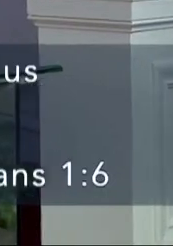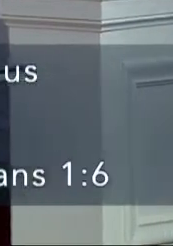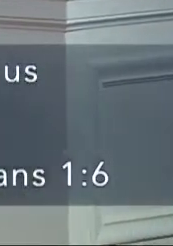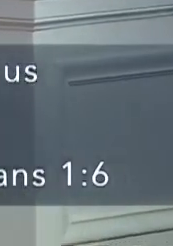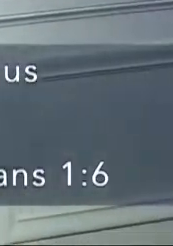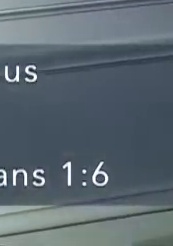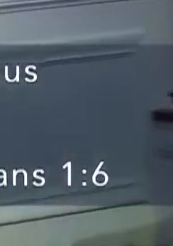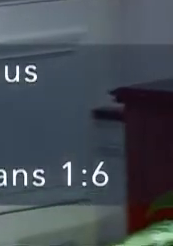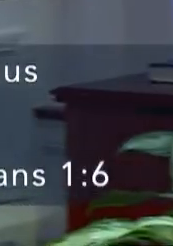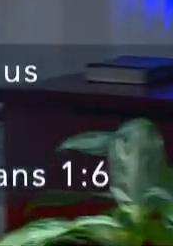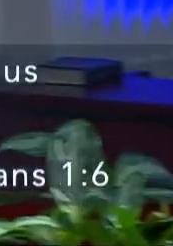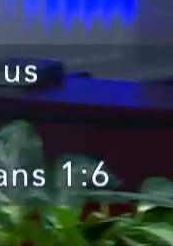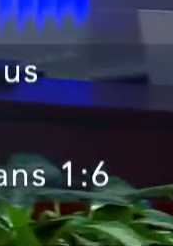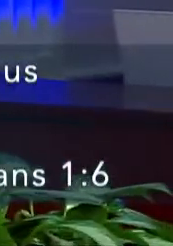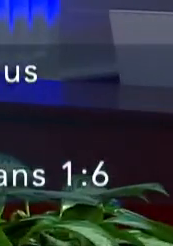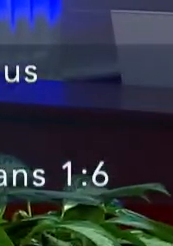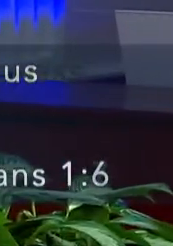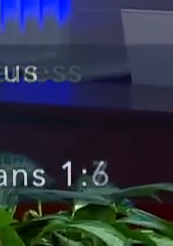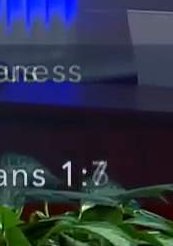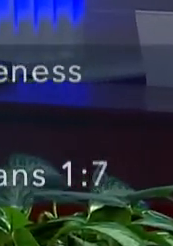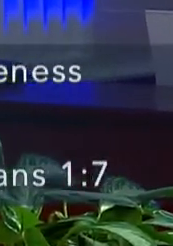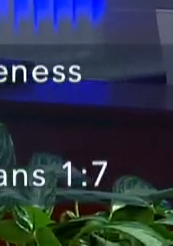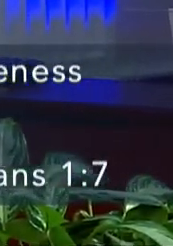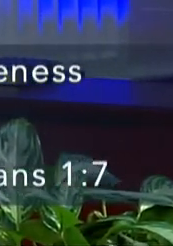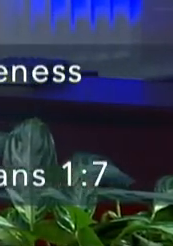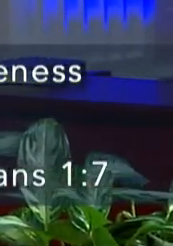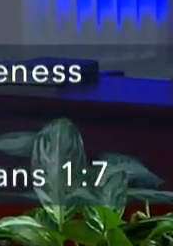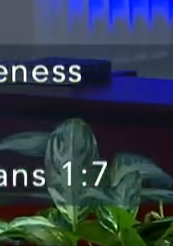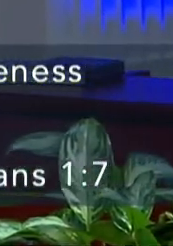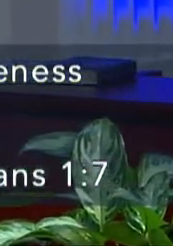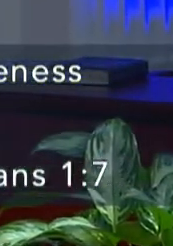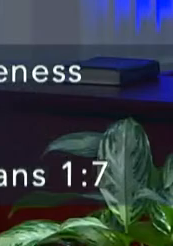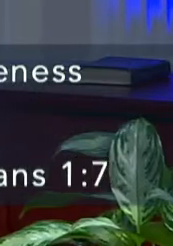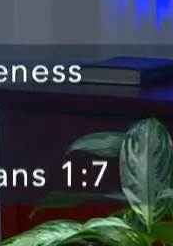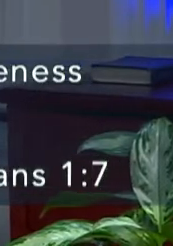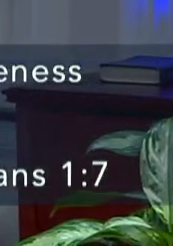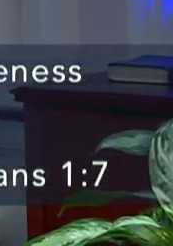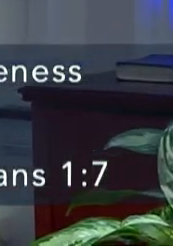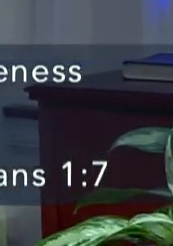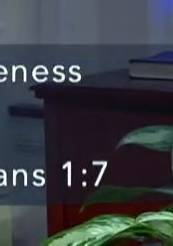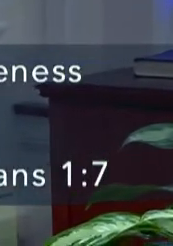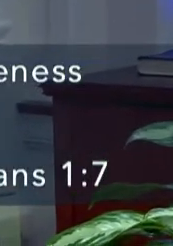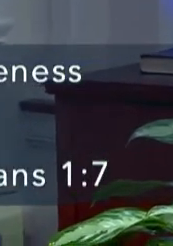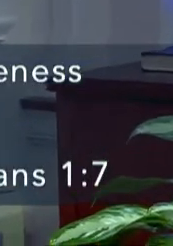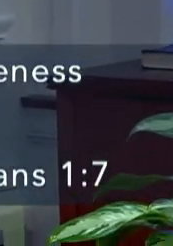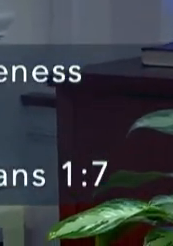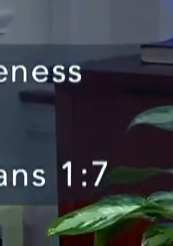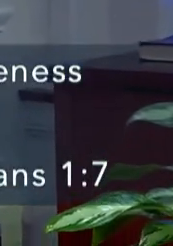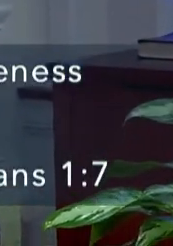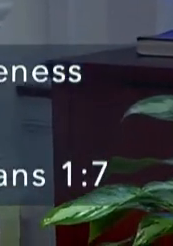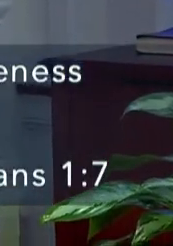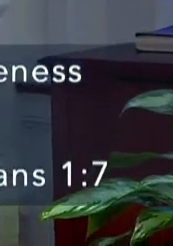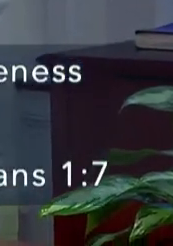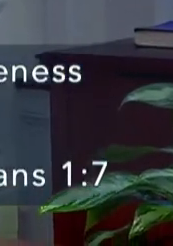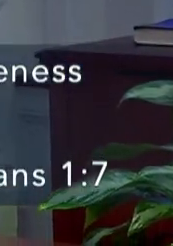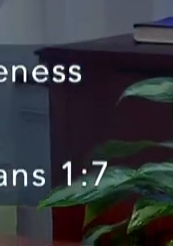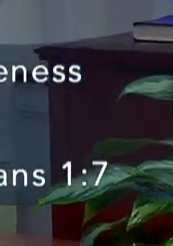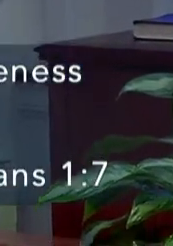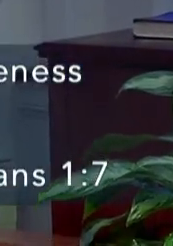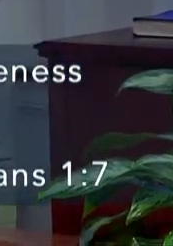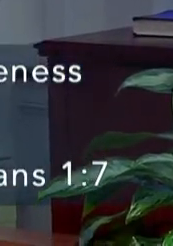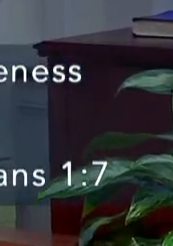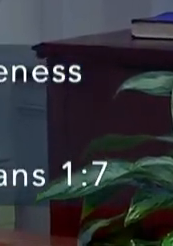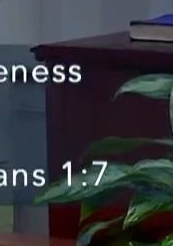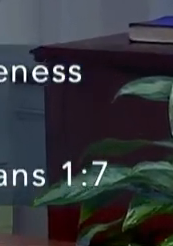beloved. In him we have redemption through his blood and forgiveness of